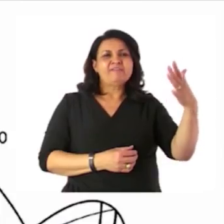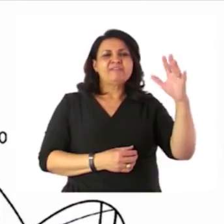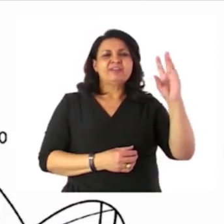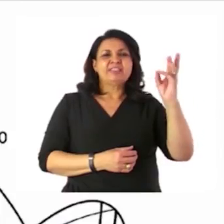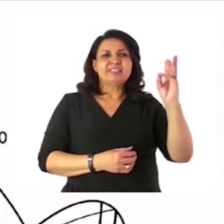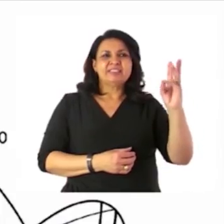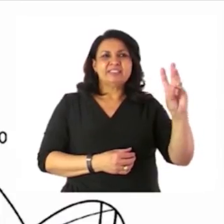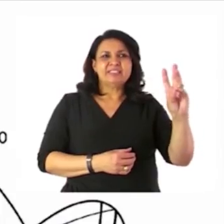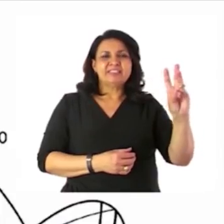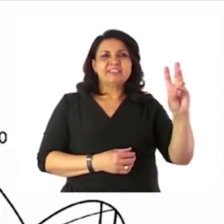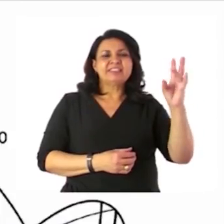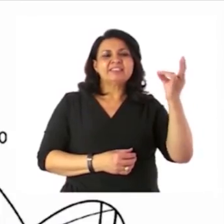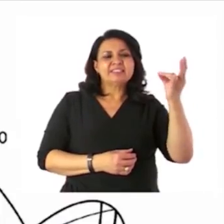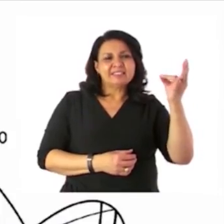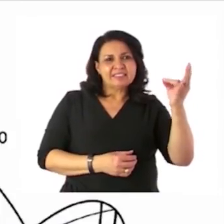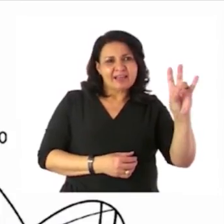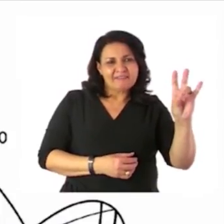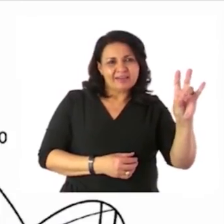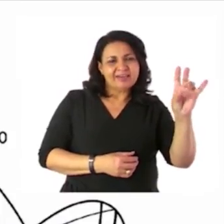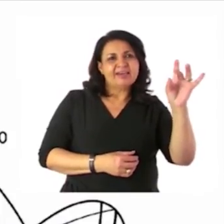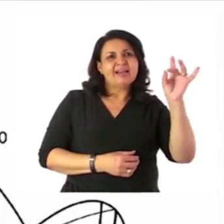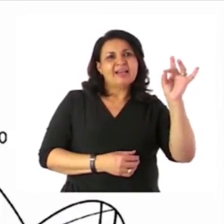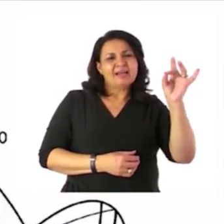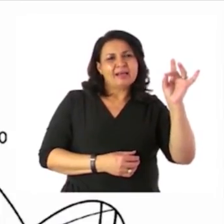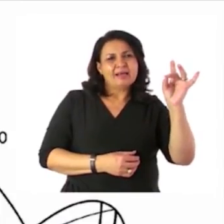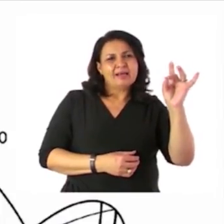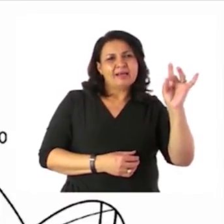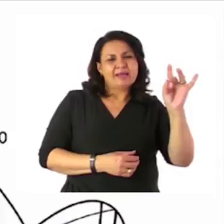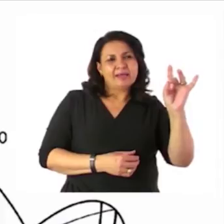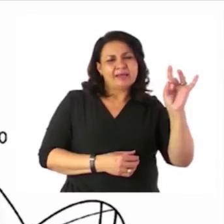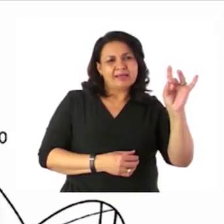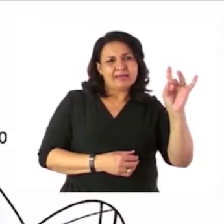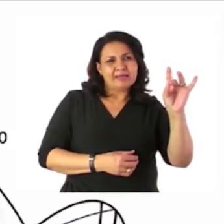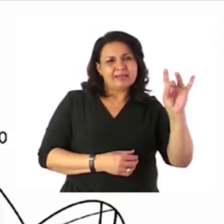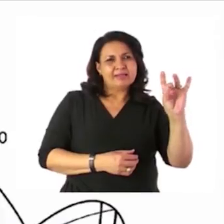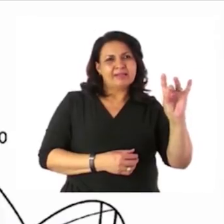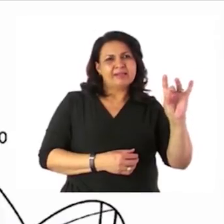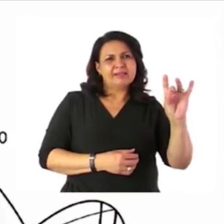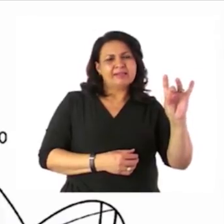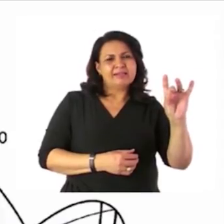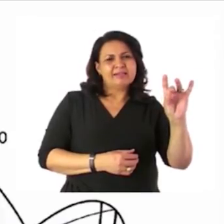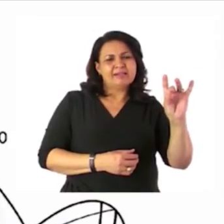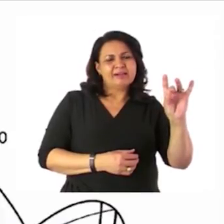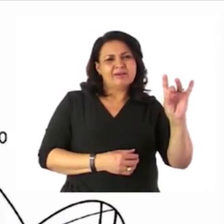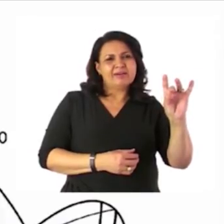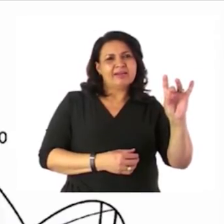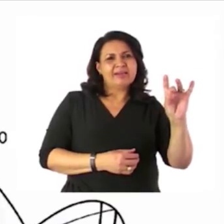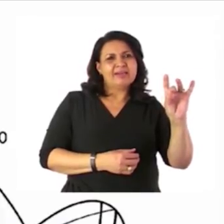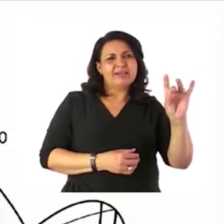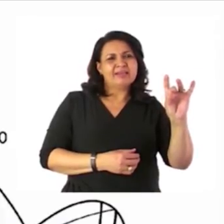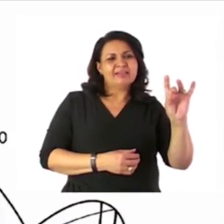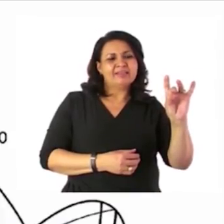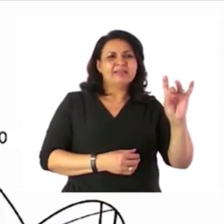six seven yes i understand thank you for